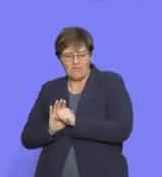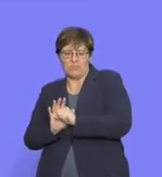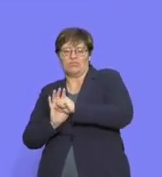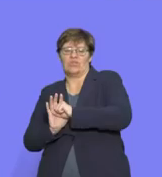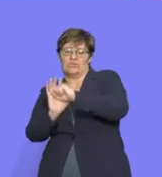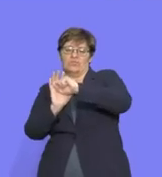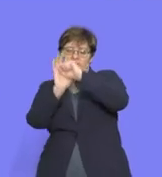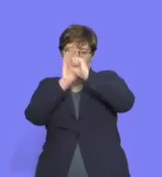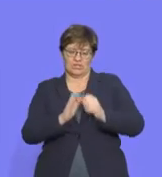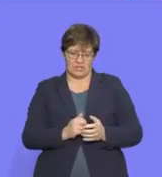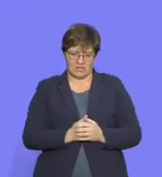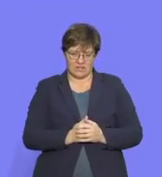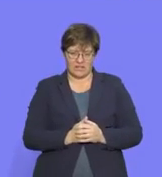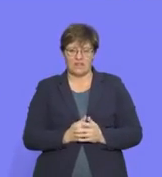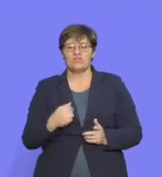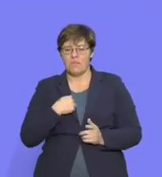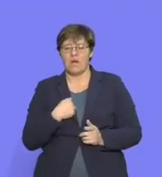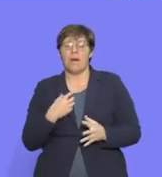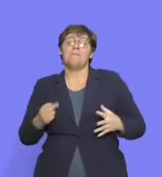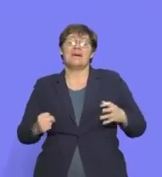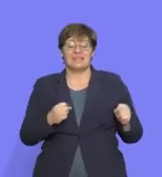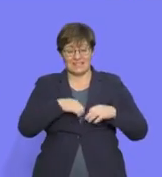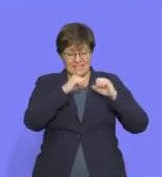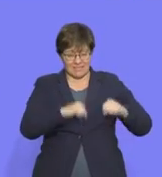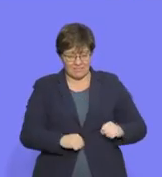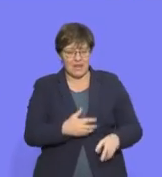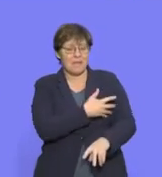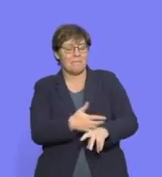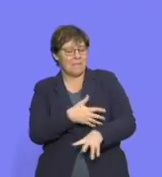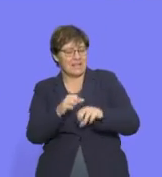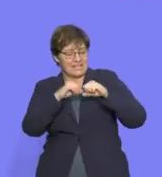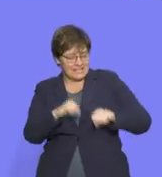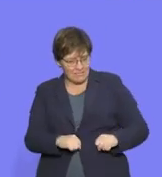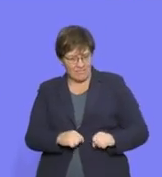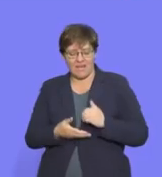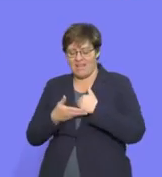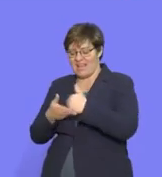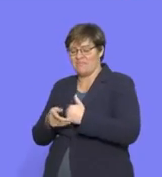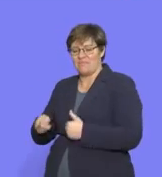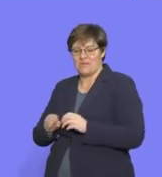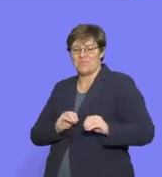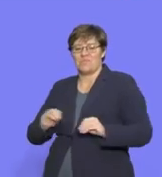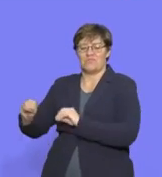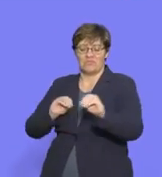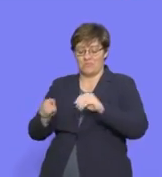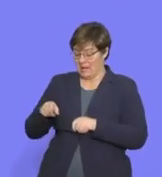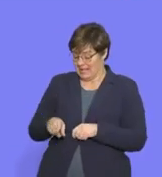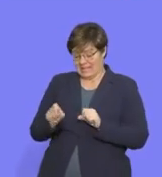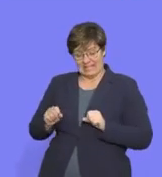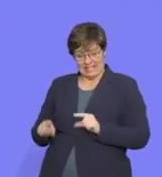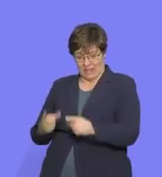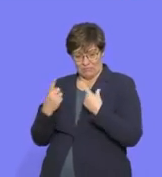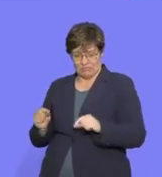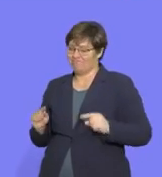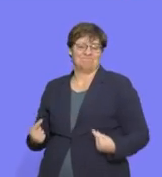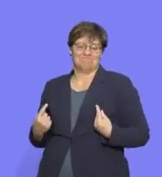going up the body. So I kind of like our muscle system and our blood system try to help it to move, because it doesn't have that